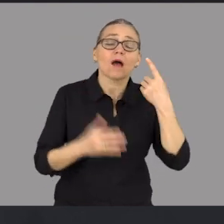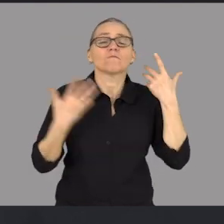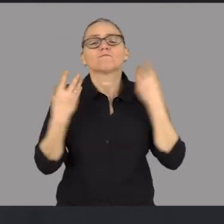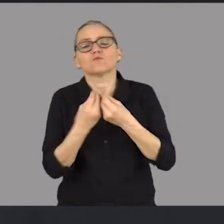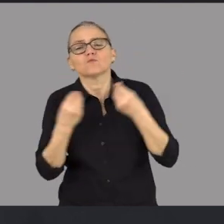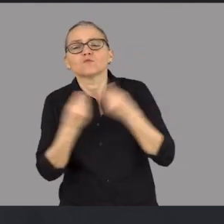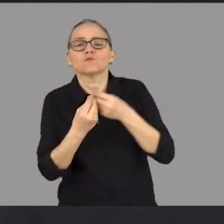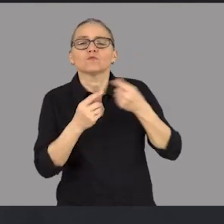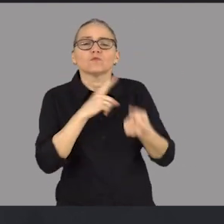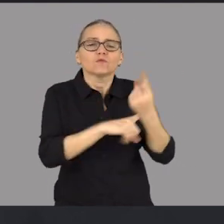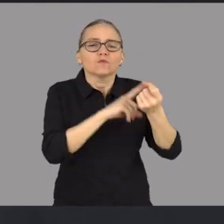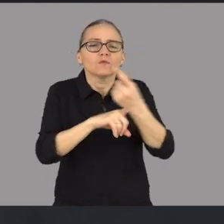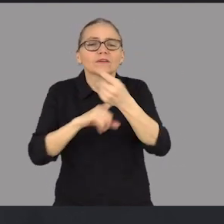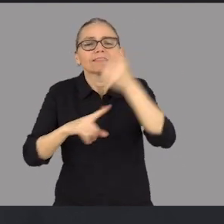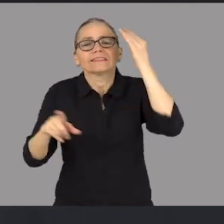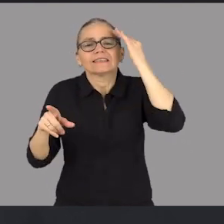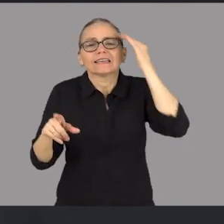community,